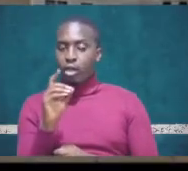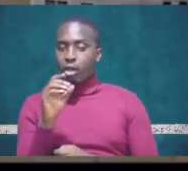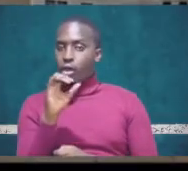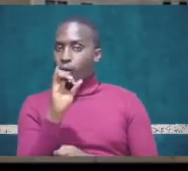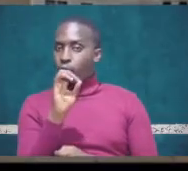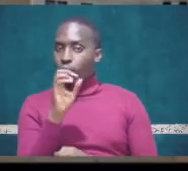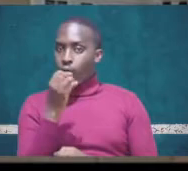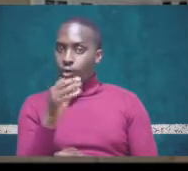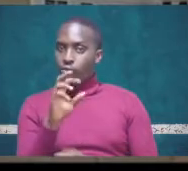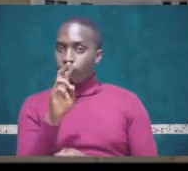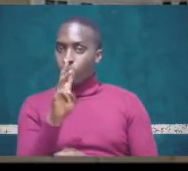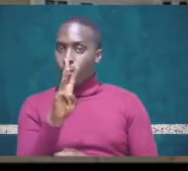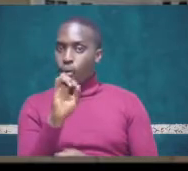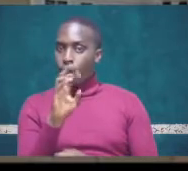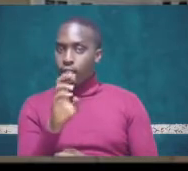wire.